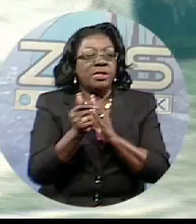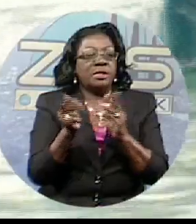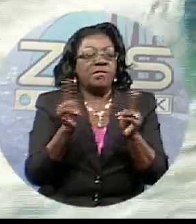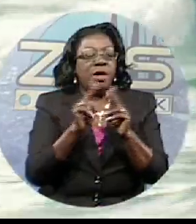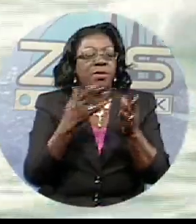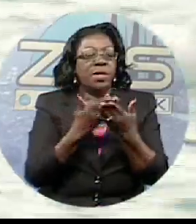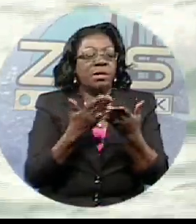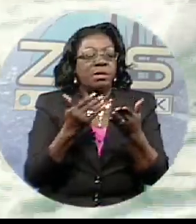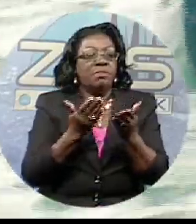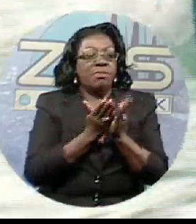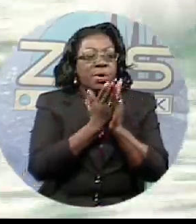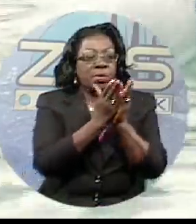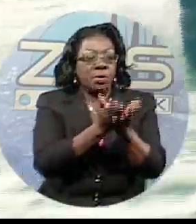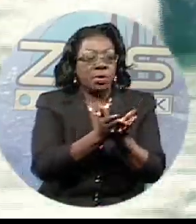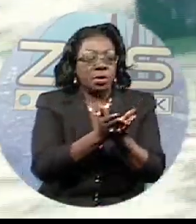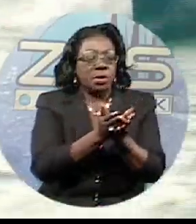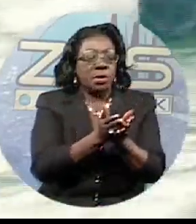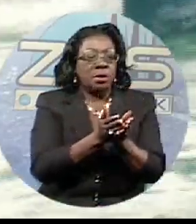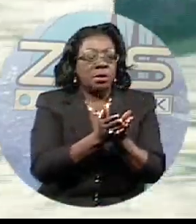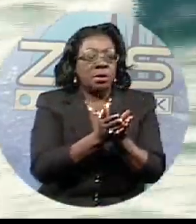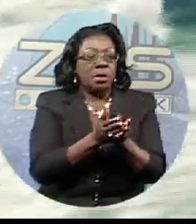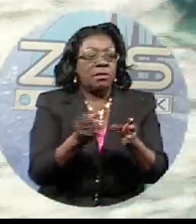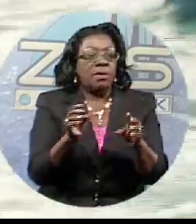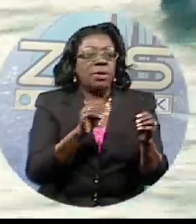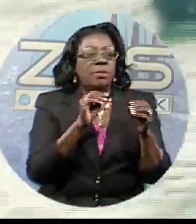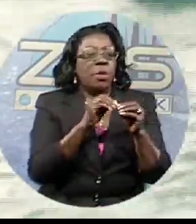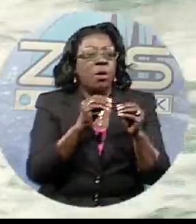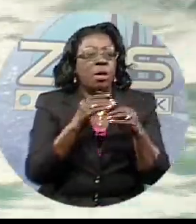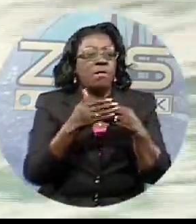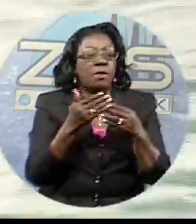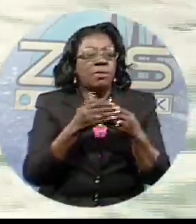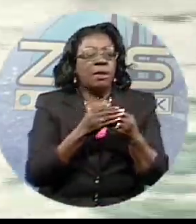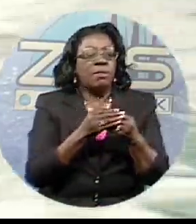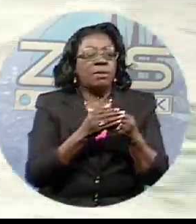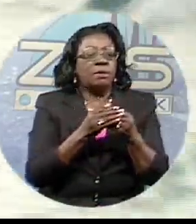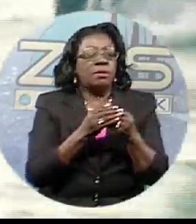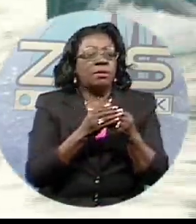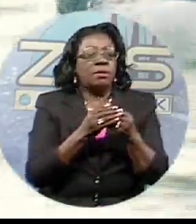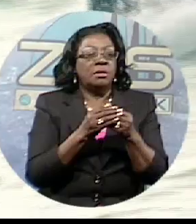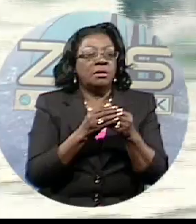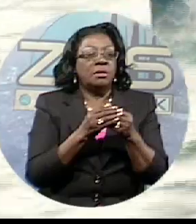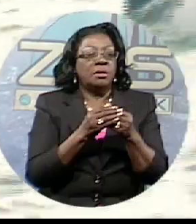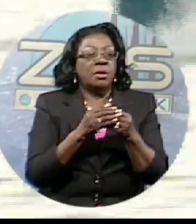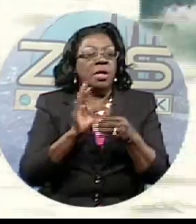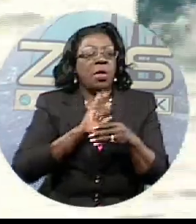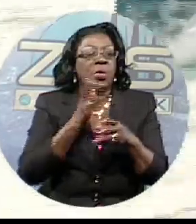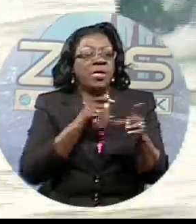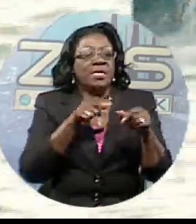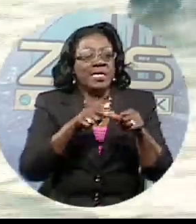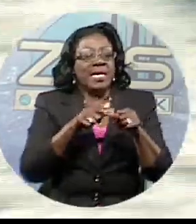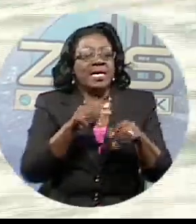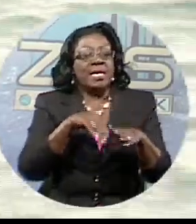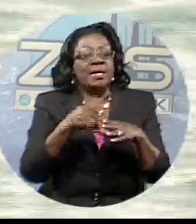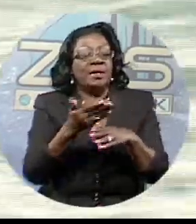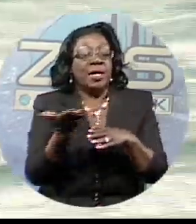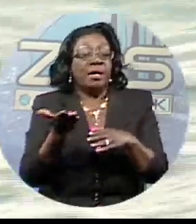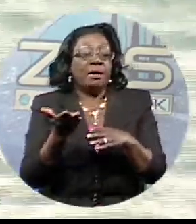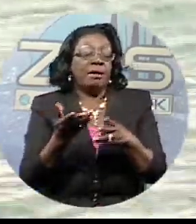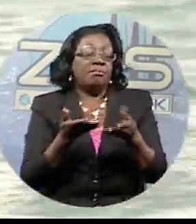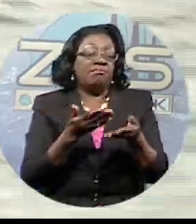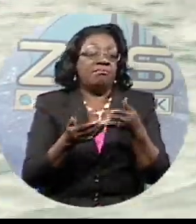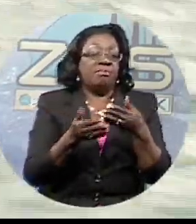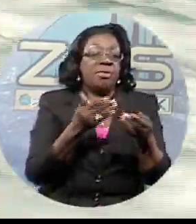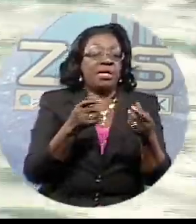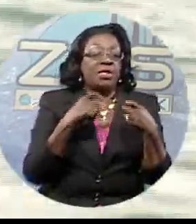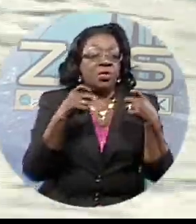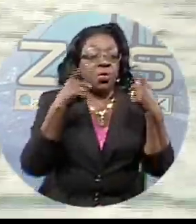boats, they were pretty more comfortable than us, but we hang in there and we managed to pull it